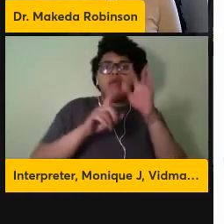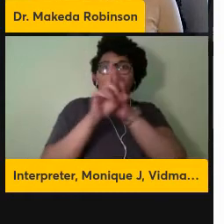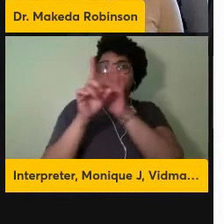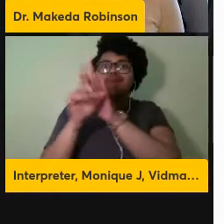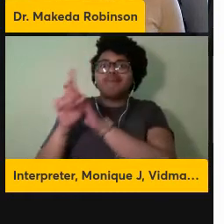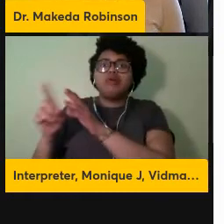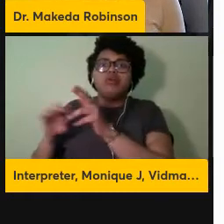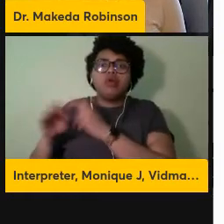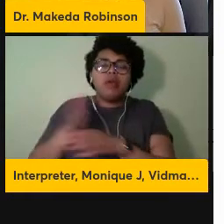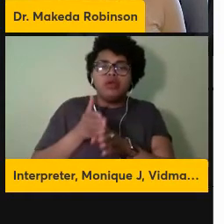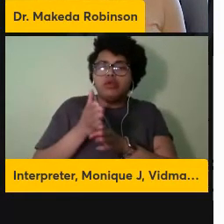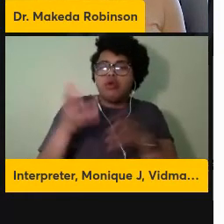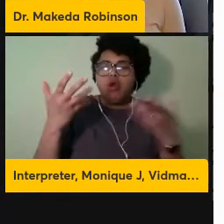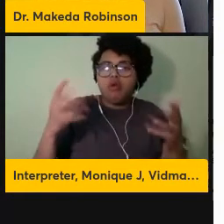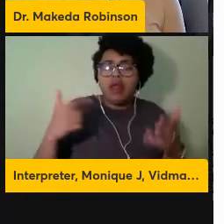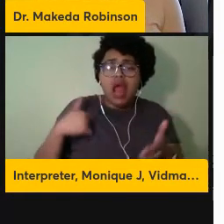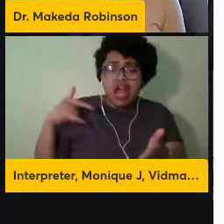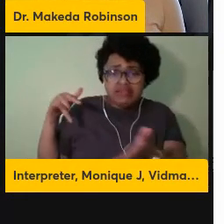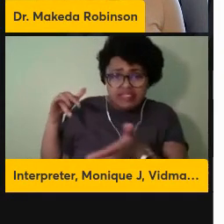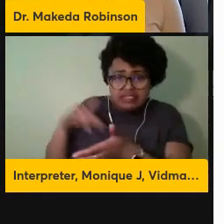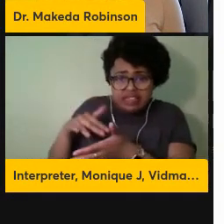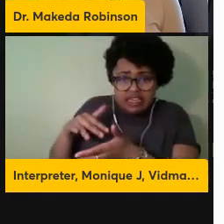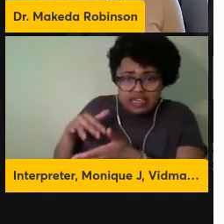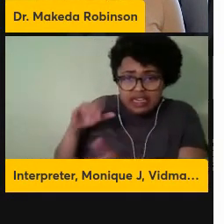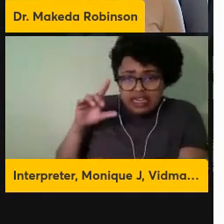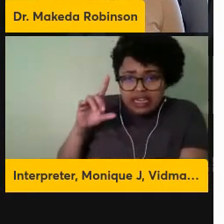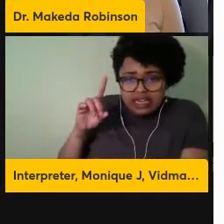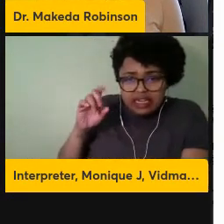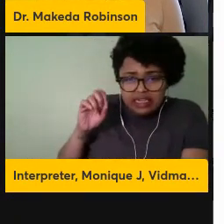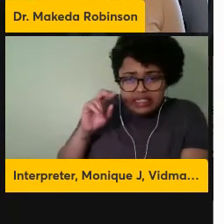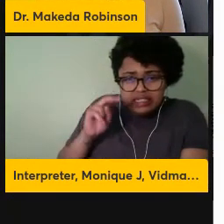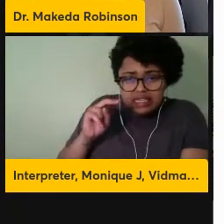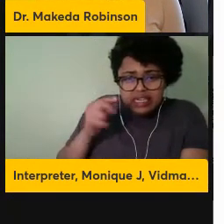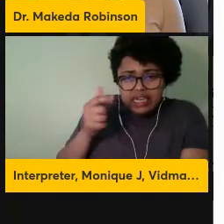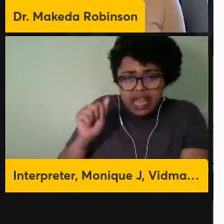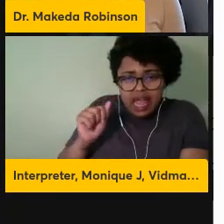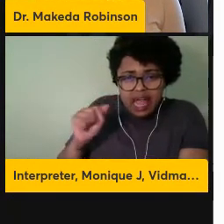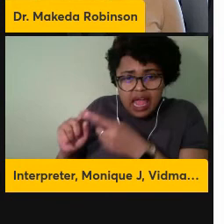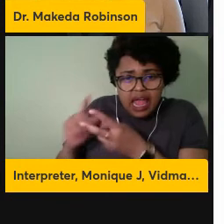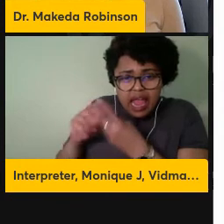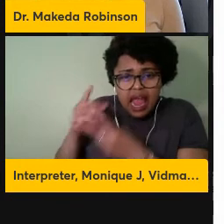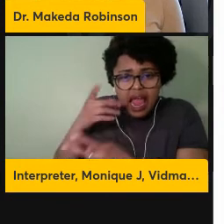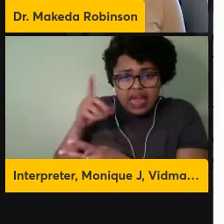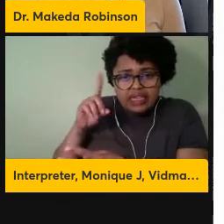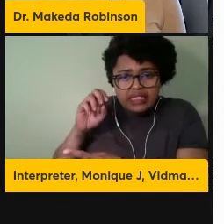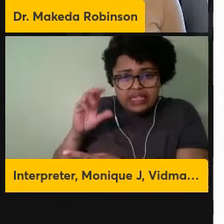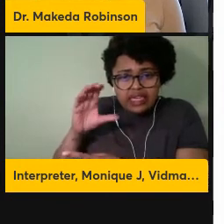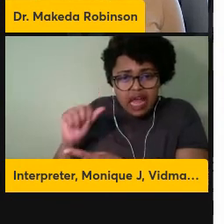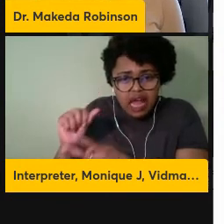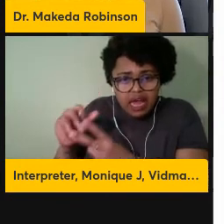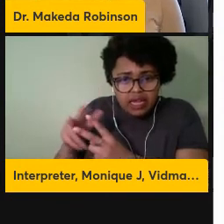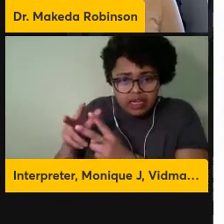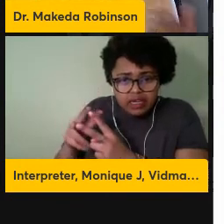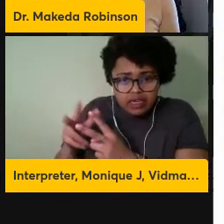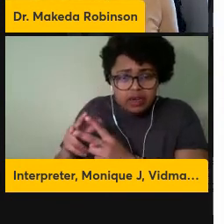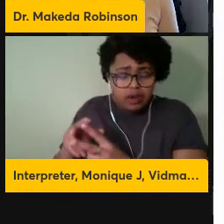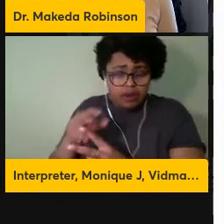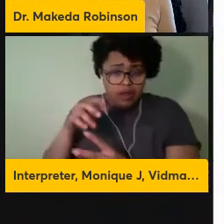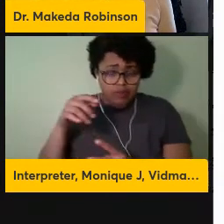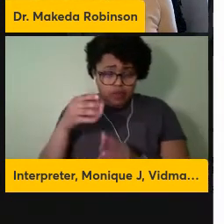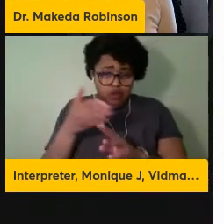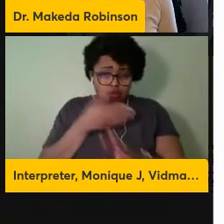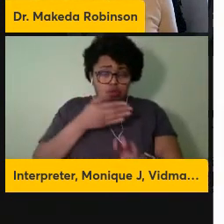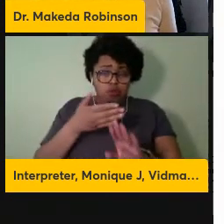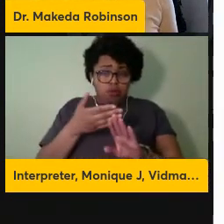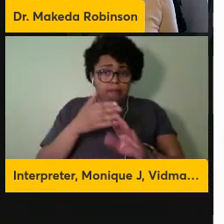I had studied specifically dengue and Zika, and the first year or two of my PhD was the Zika virus outbreak. I also did